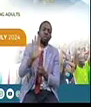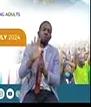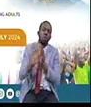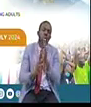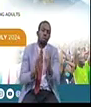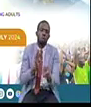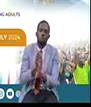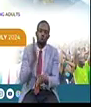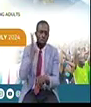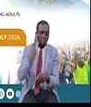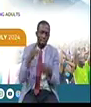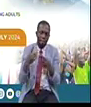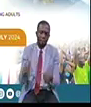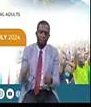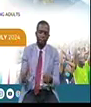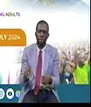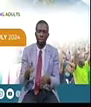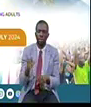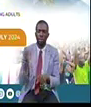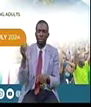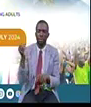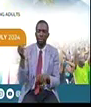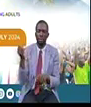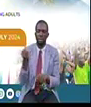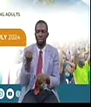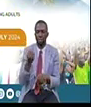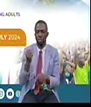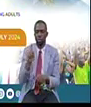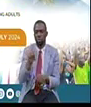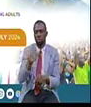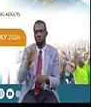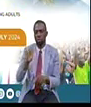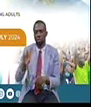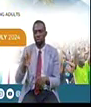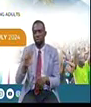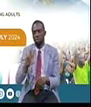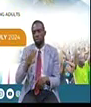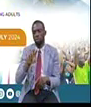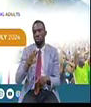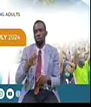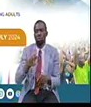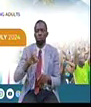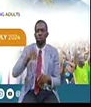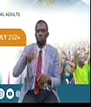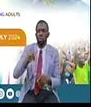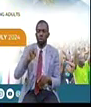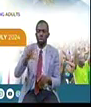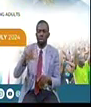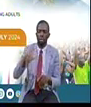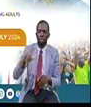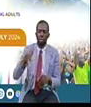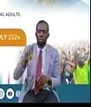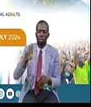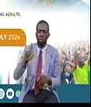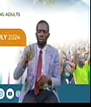Saturday, 27th July 2024. The program starts at 8 a.m.